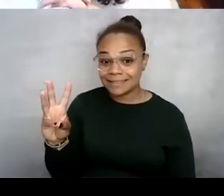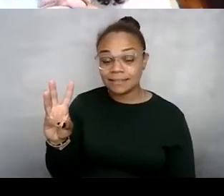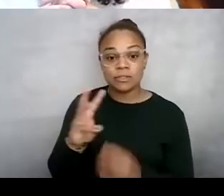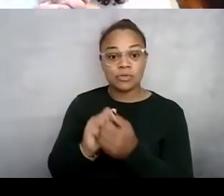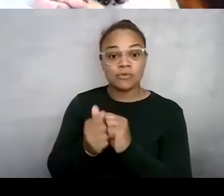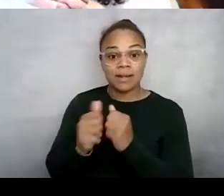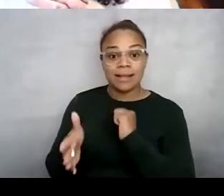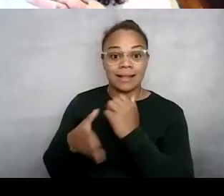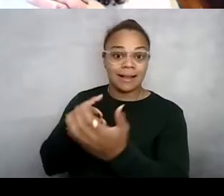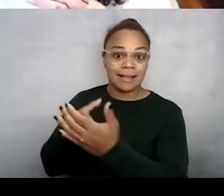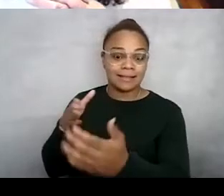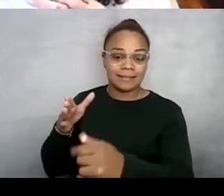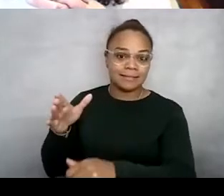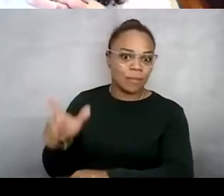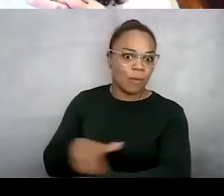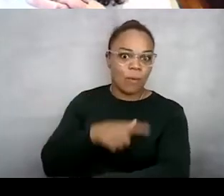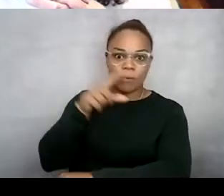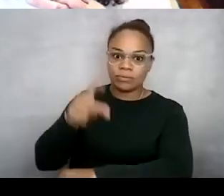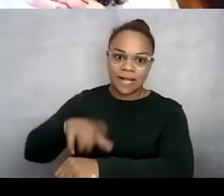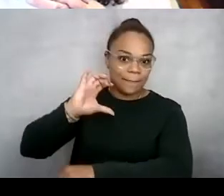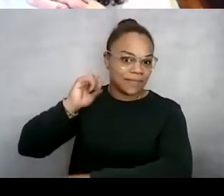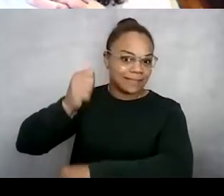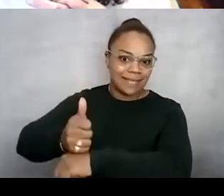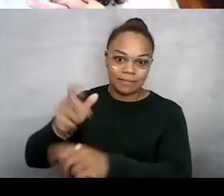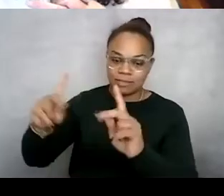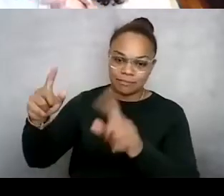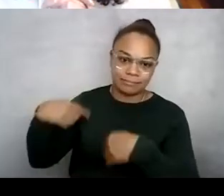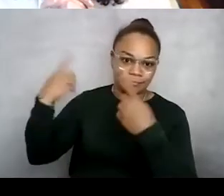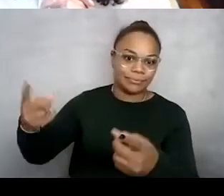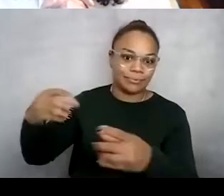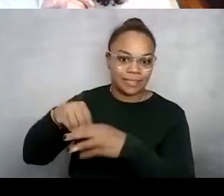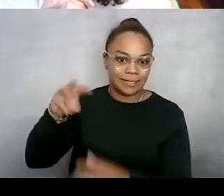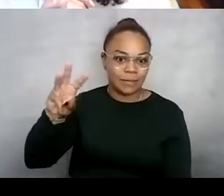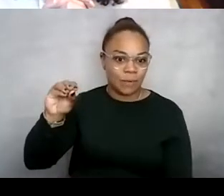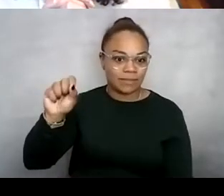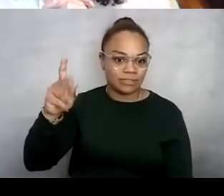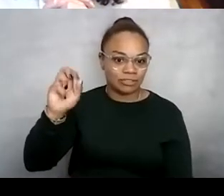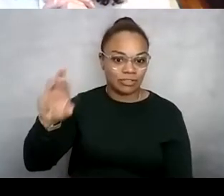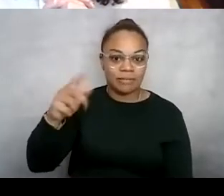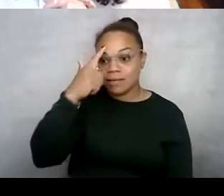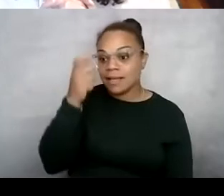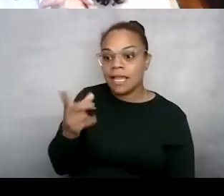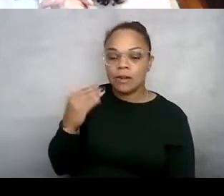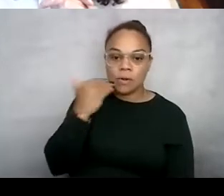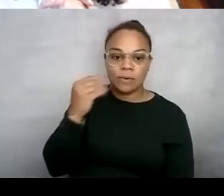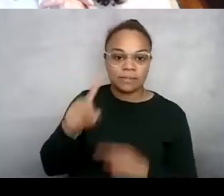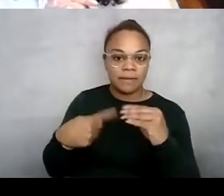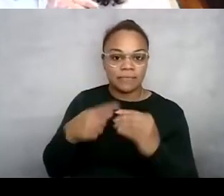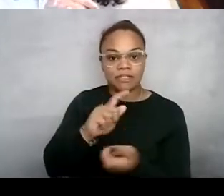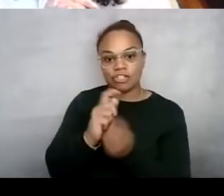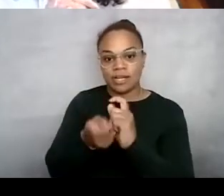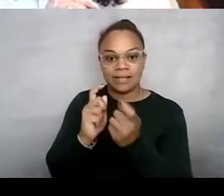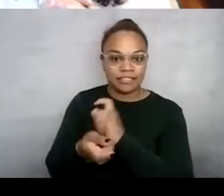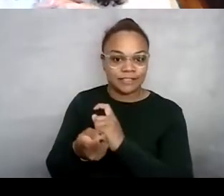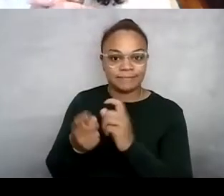these longtime establishment people that have been in Worcester because he knows of the changing demographics,